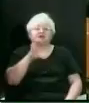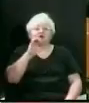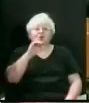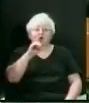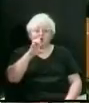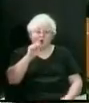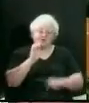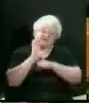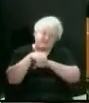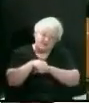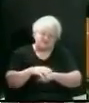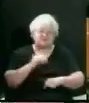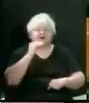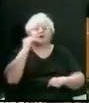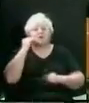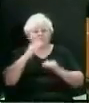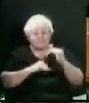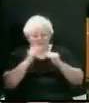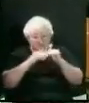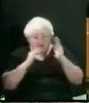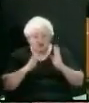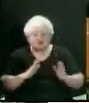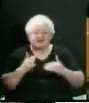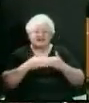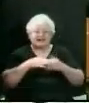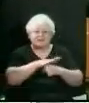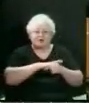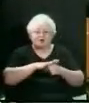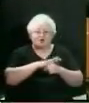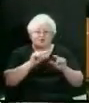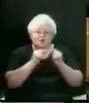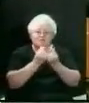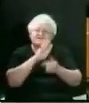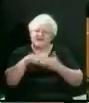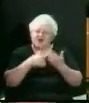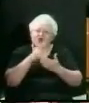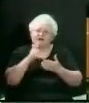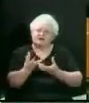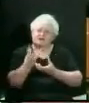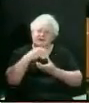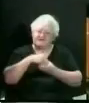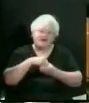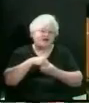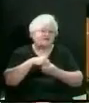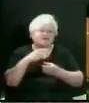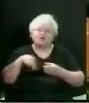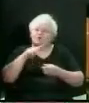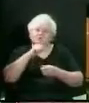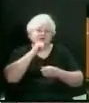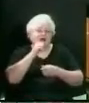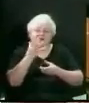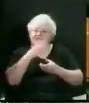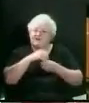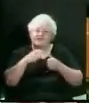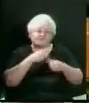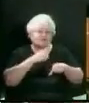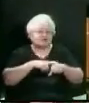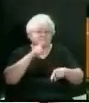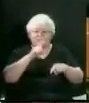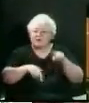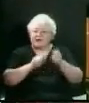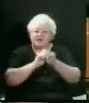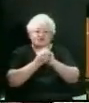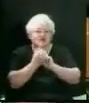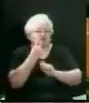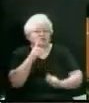enforcement and home builders and neighborhood groups. Everybody needs to be involved in it that wasn't involved in it the first time, but we can't change a single